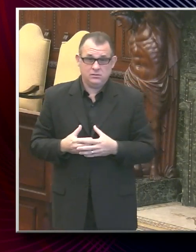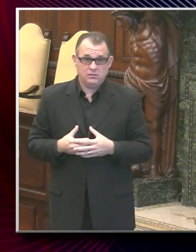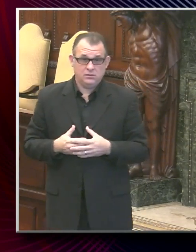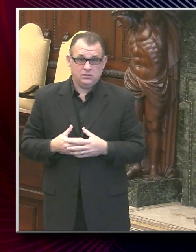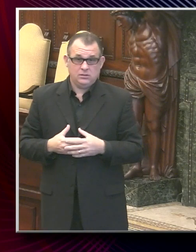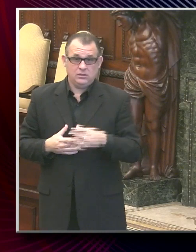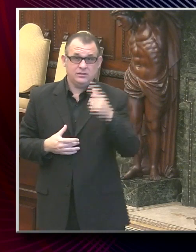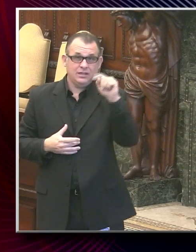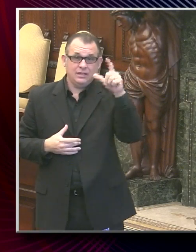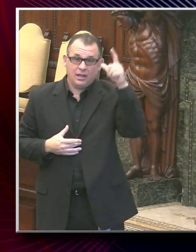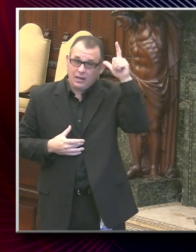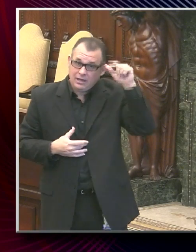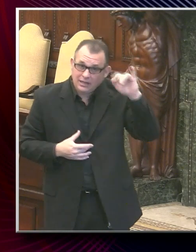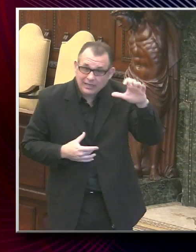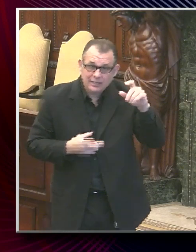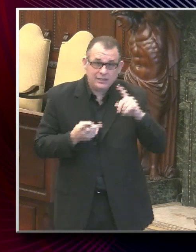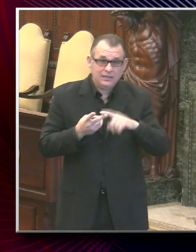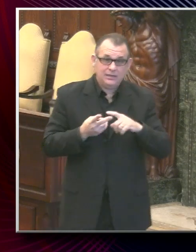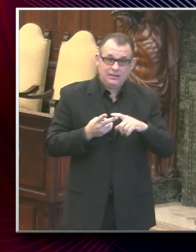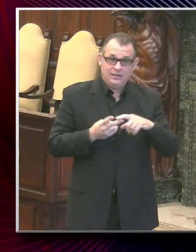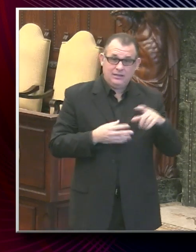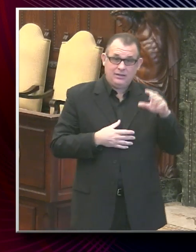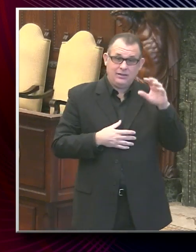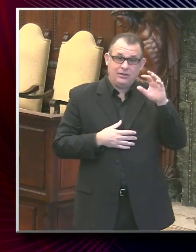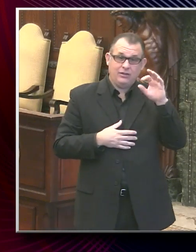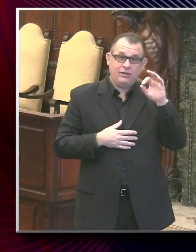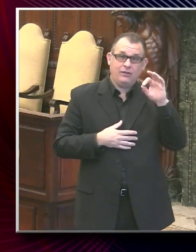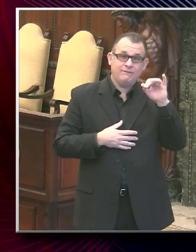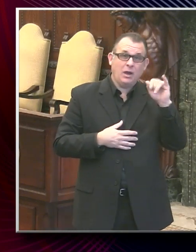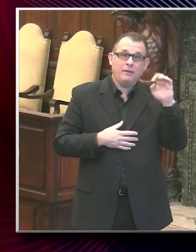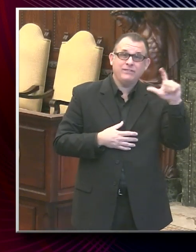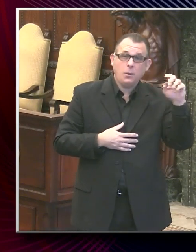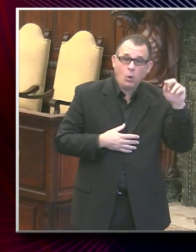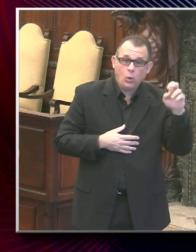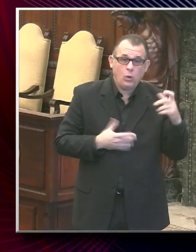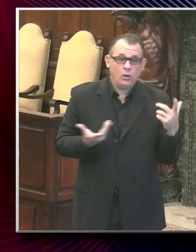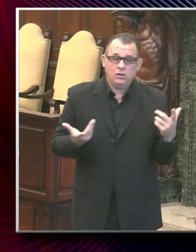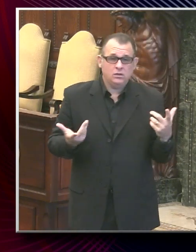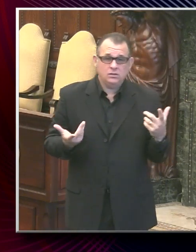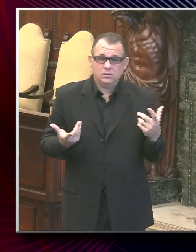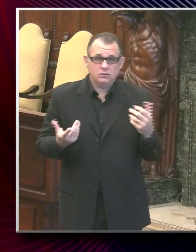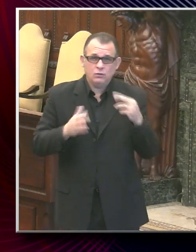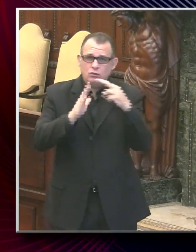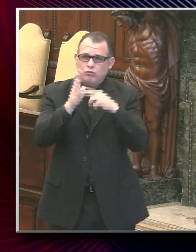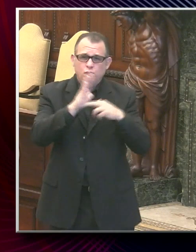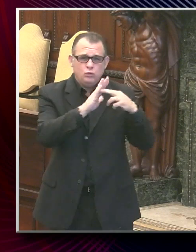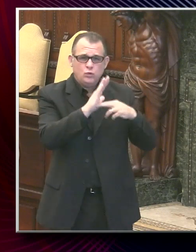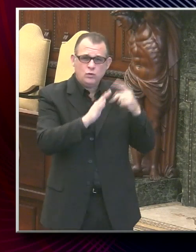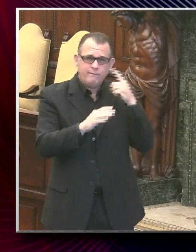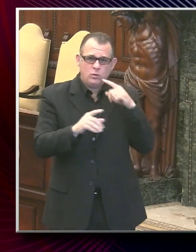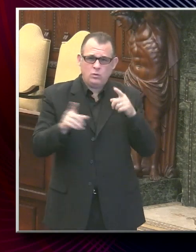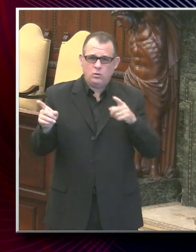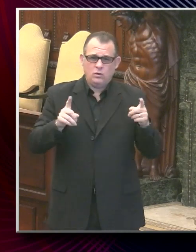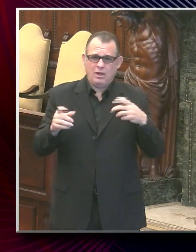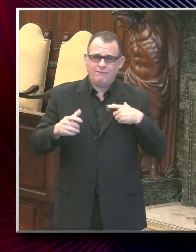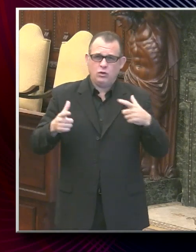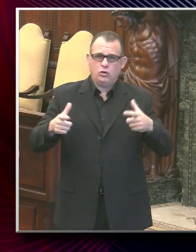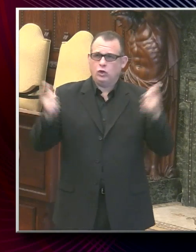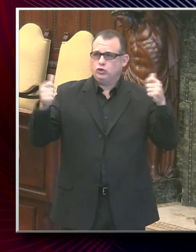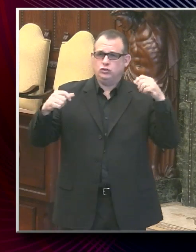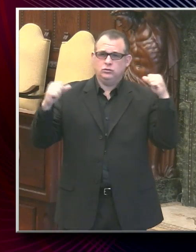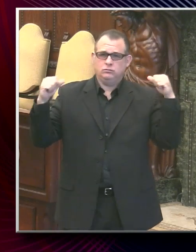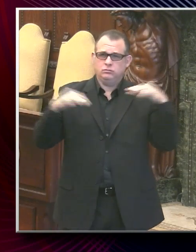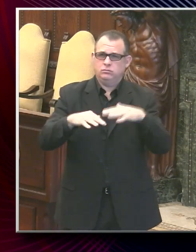Fillmore? Can you explain exactly what the rules are regarding large events at venues like